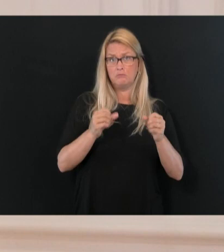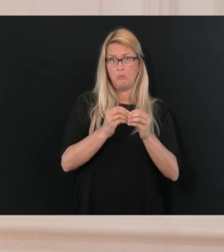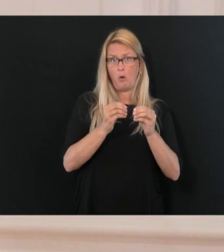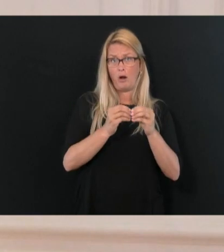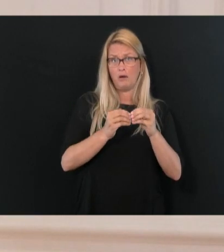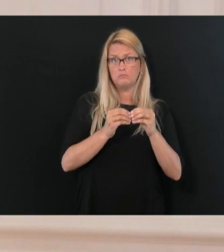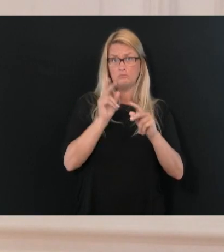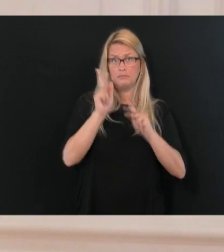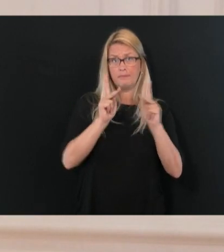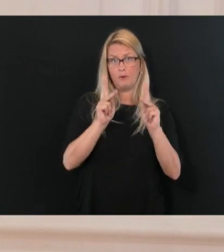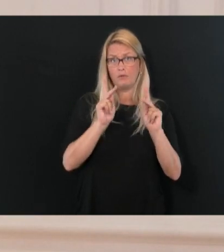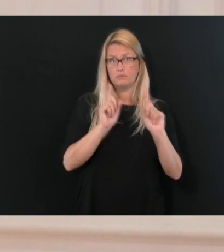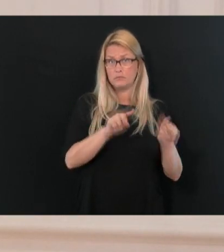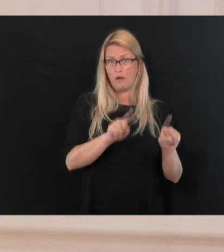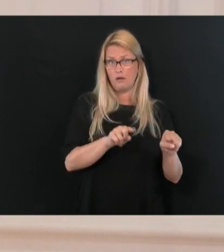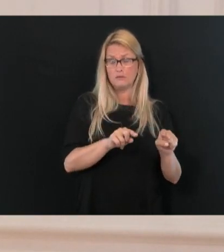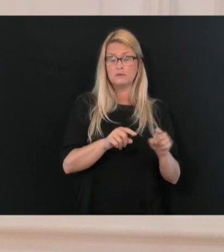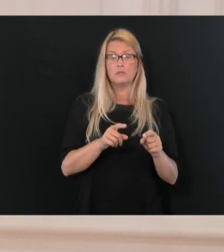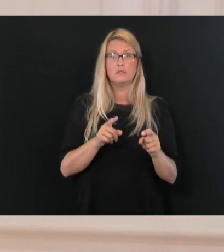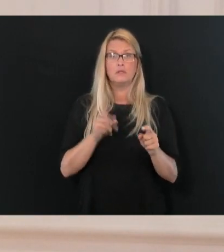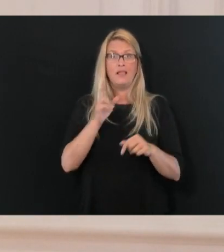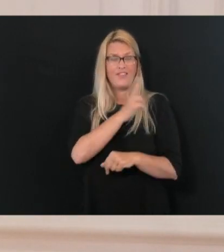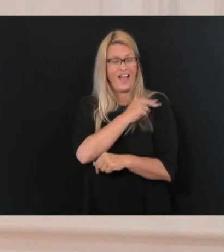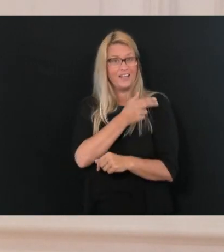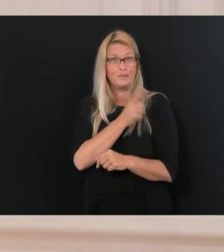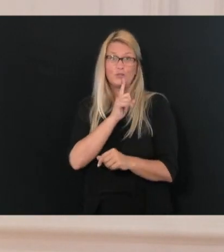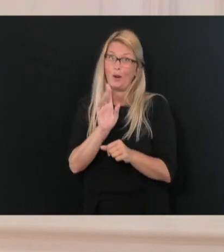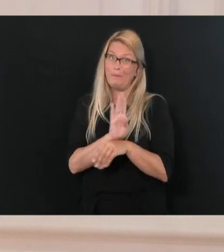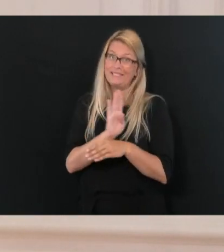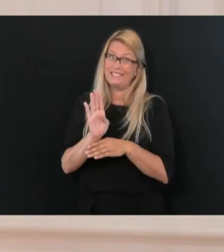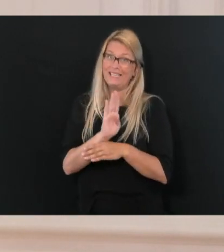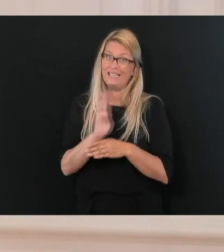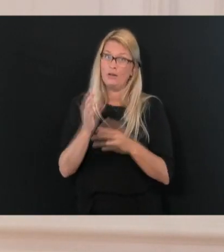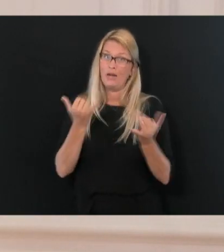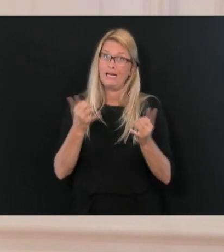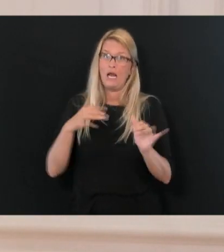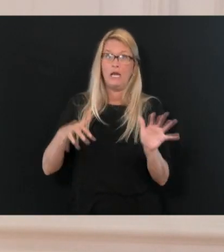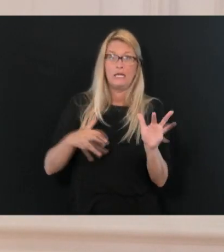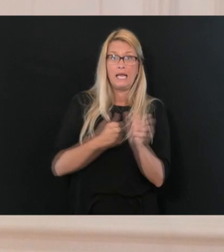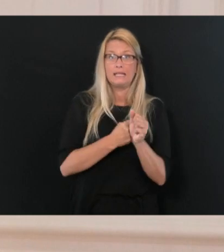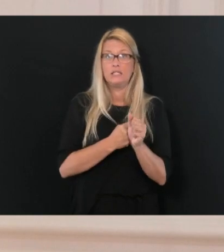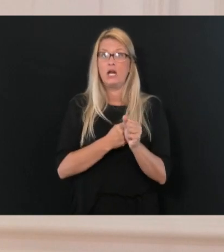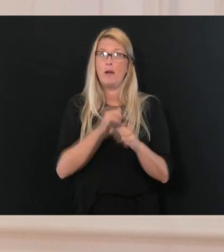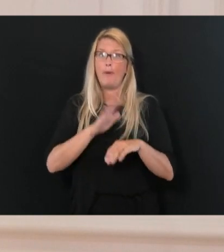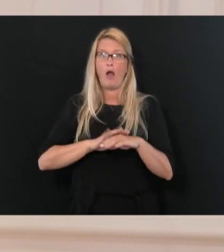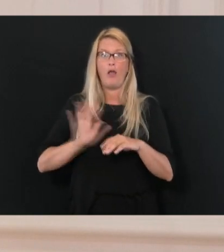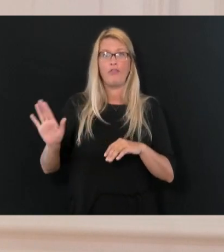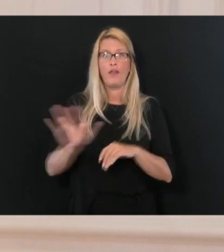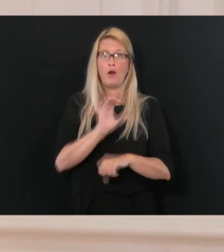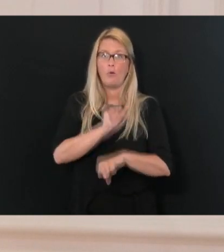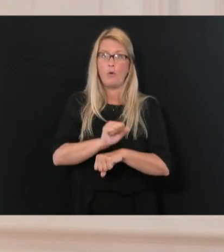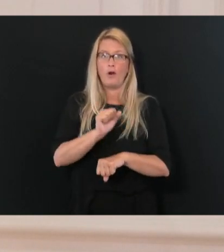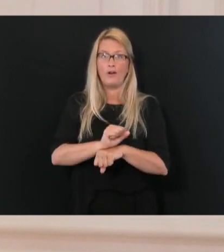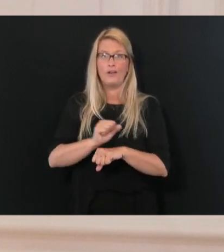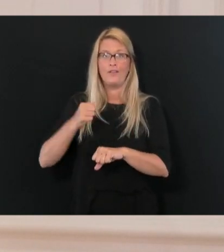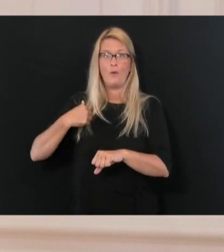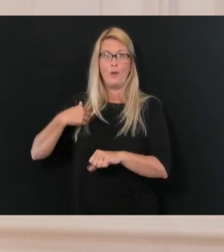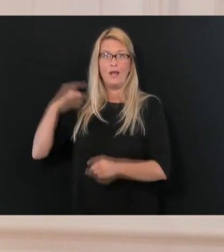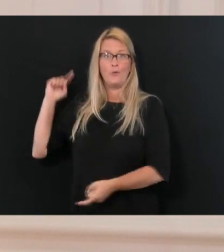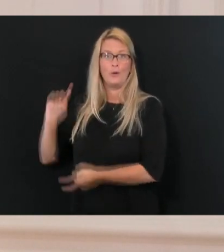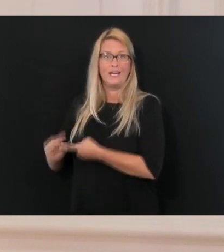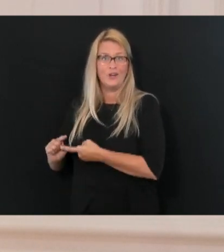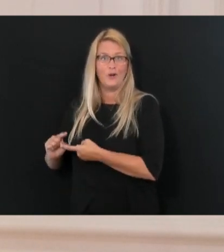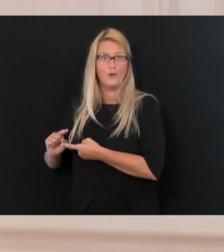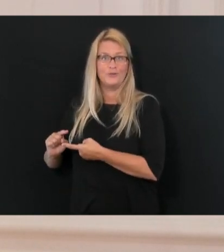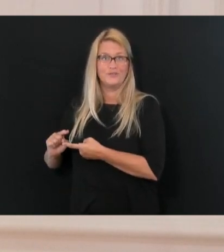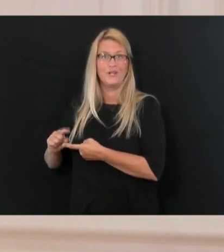the hospitals are actually very busy these days, catching up on a lot of the work that was reduced during the time